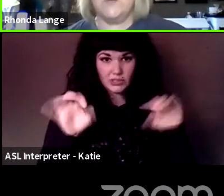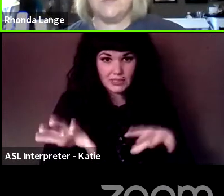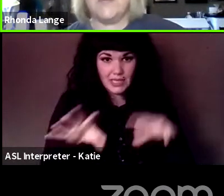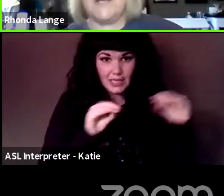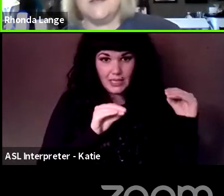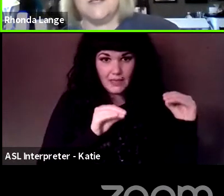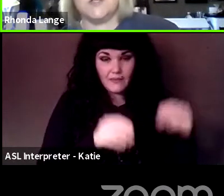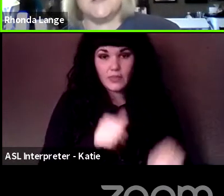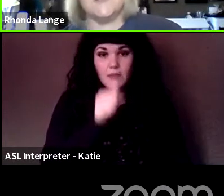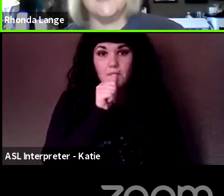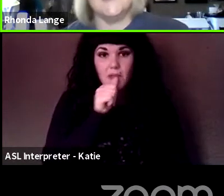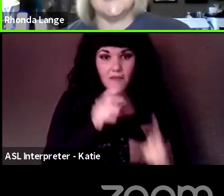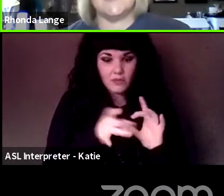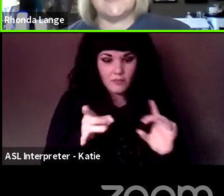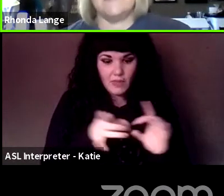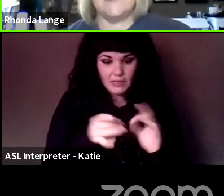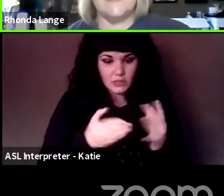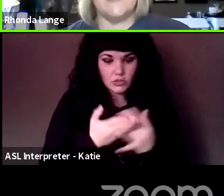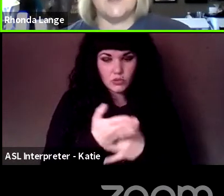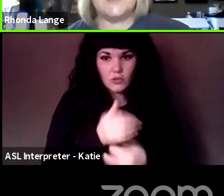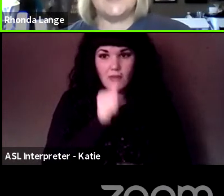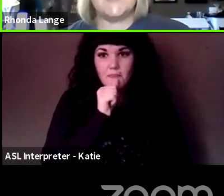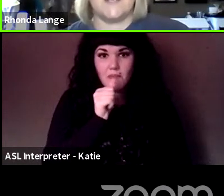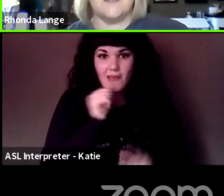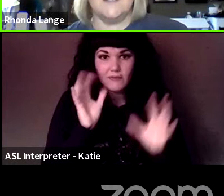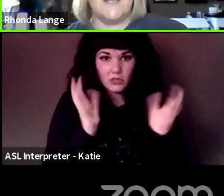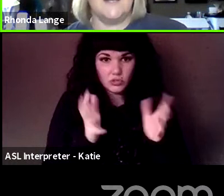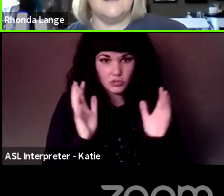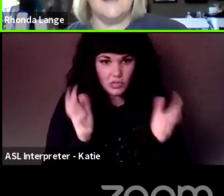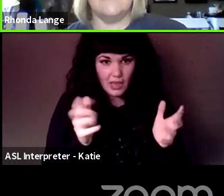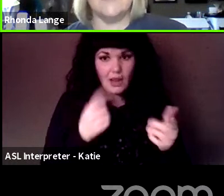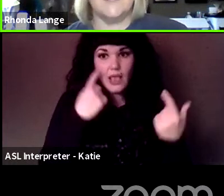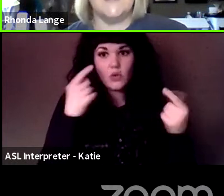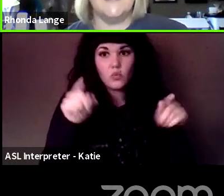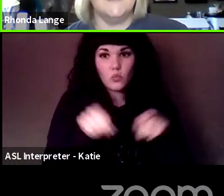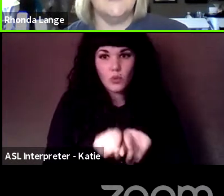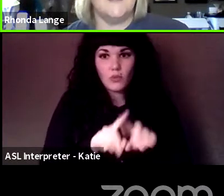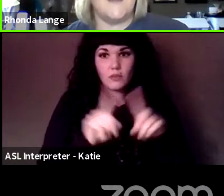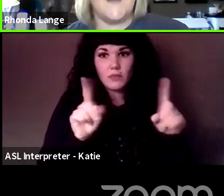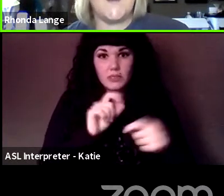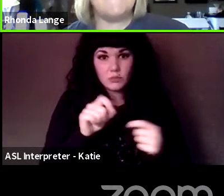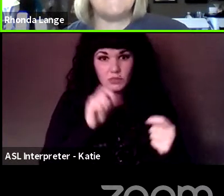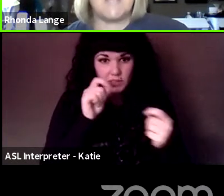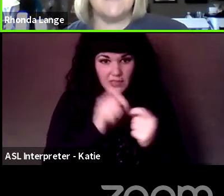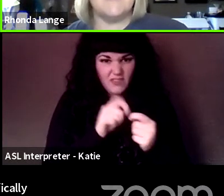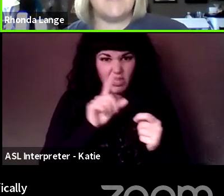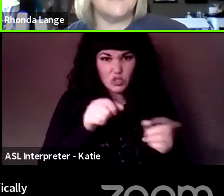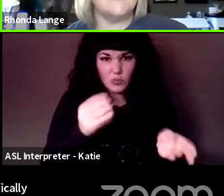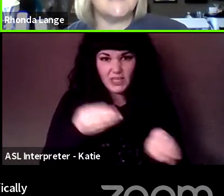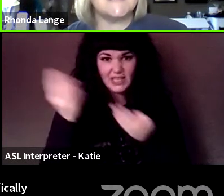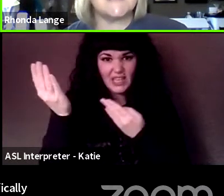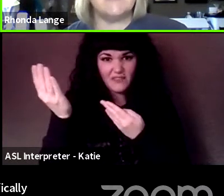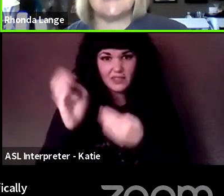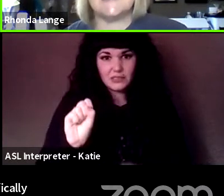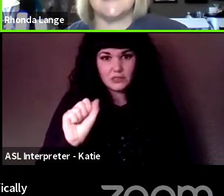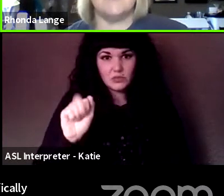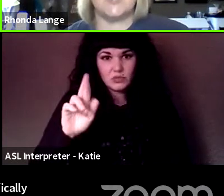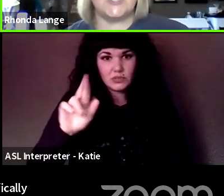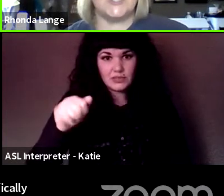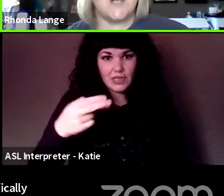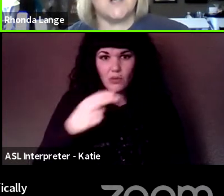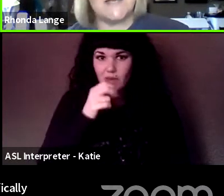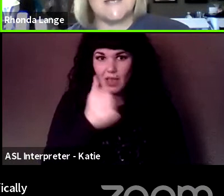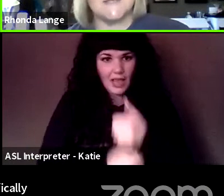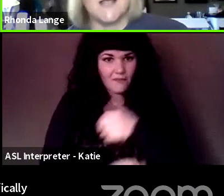I agree with, but I think it should specifically go to Sarah and not everybody on the panelist, because